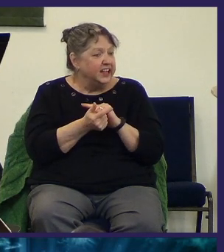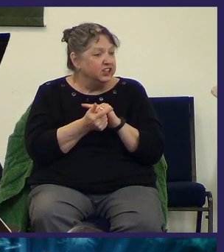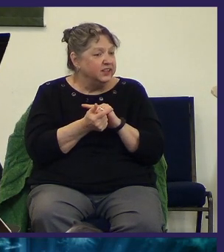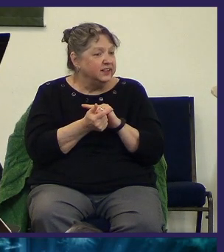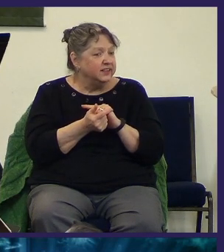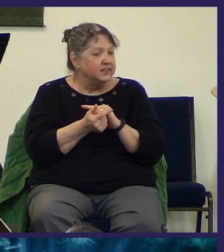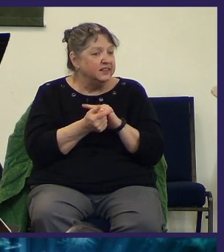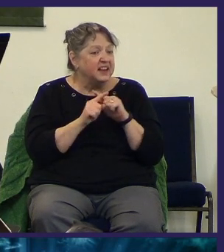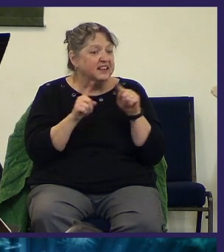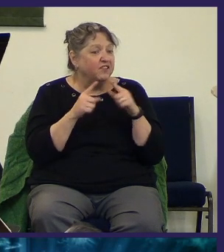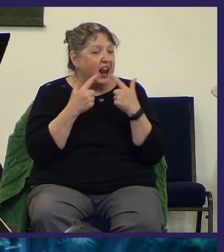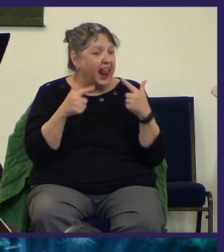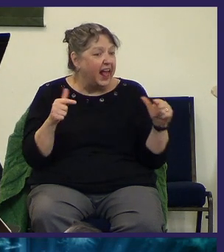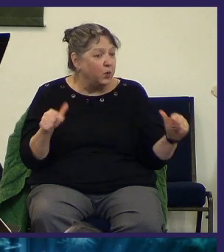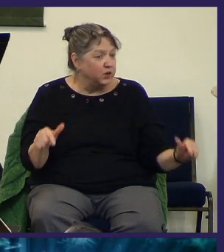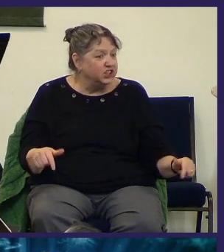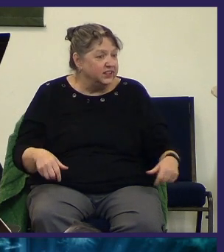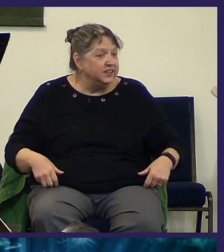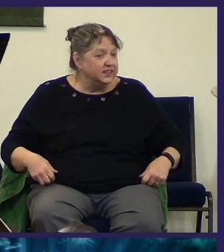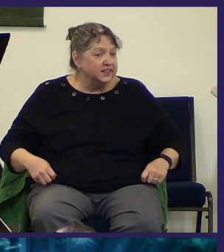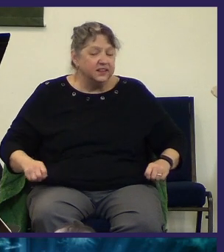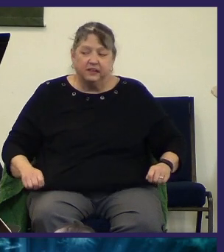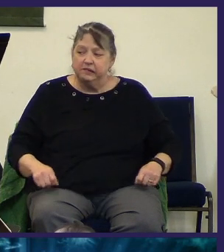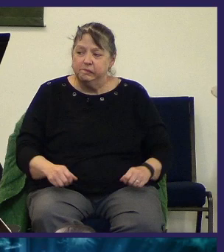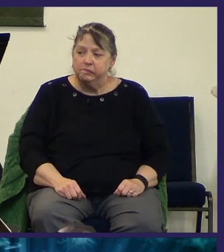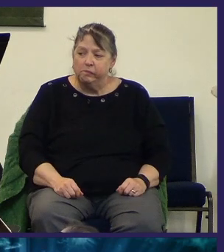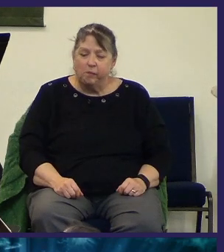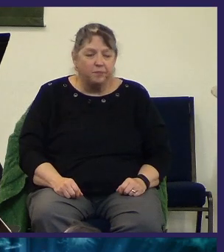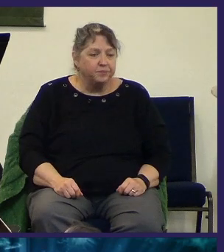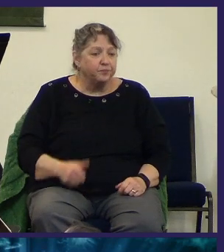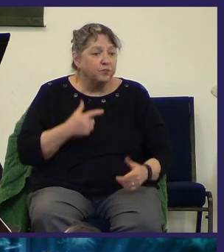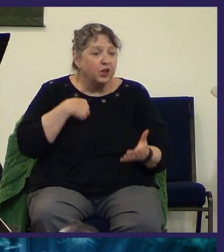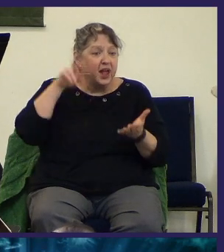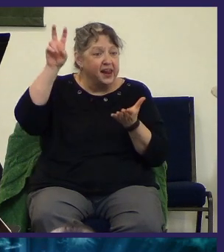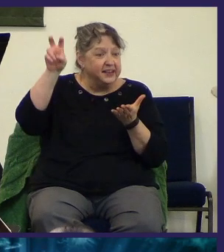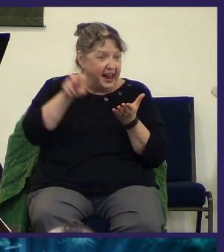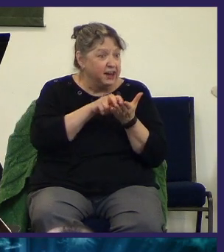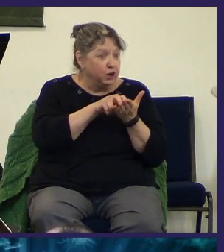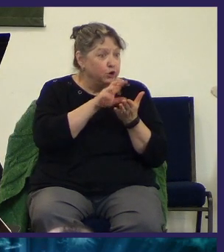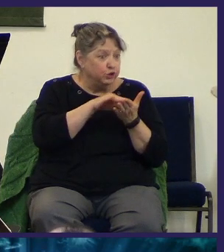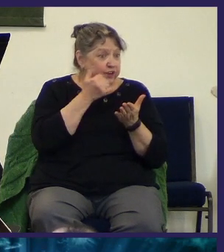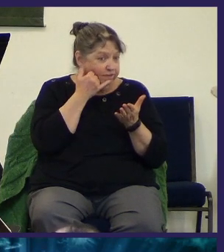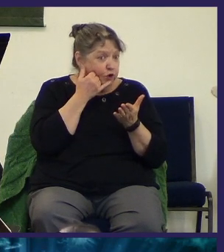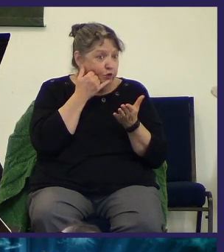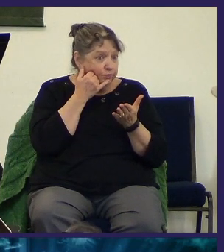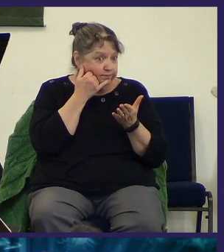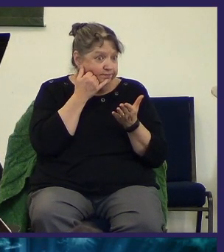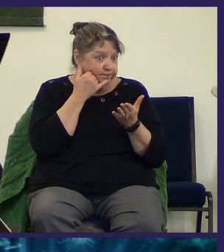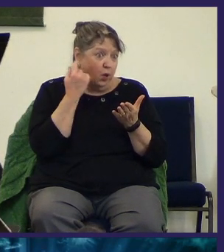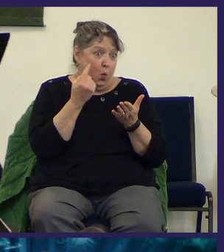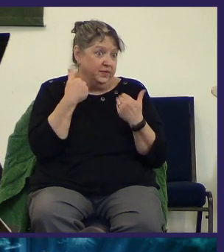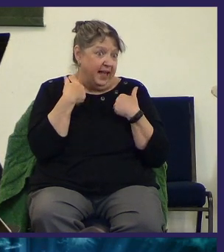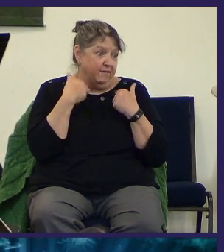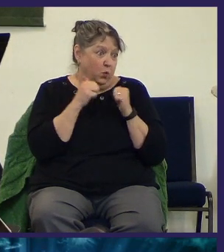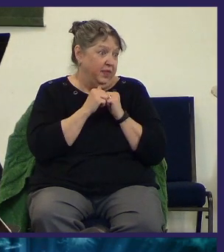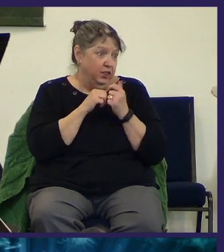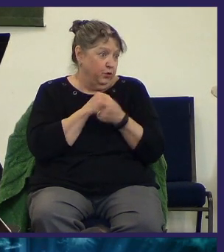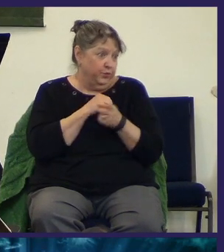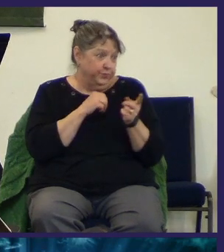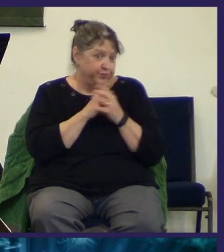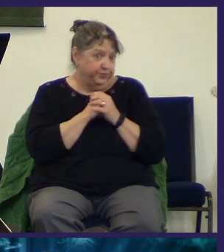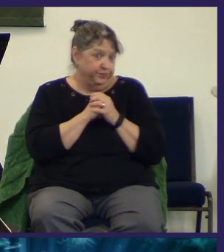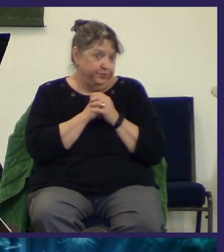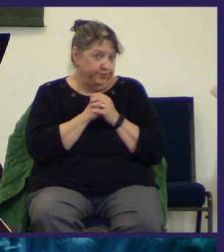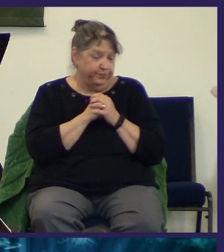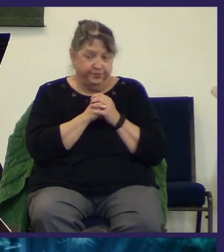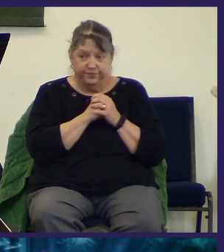different languages on there but you can download that app onto your phone and always have it with you uh that's a